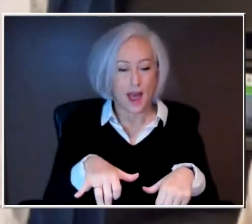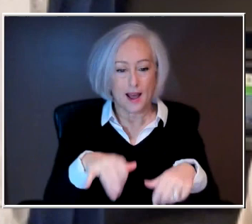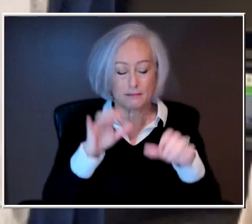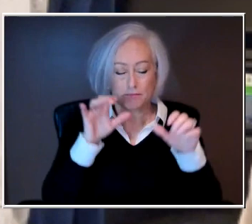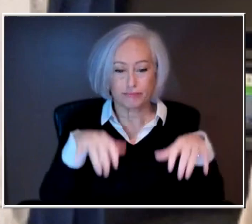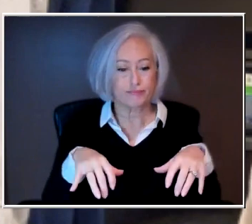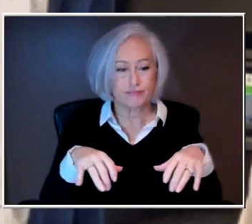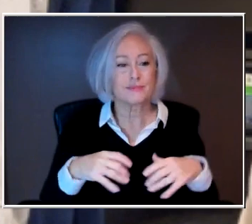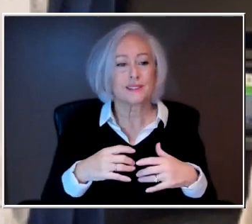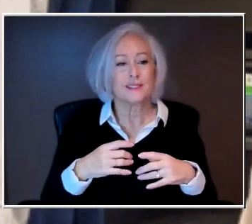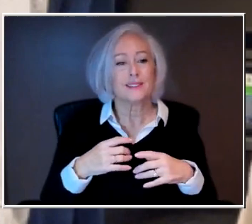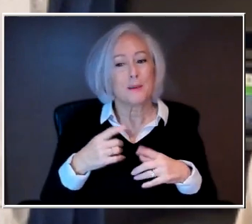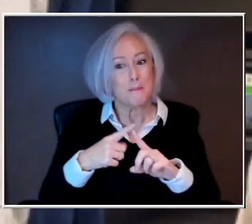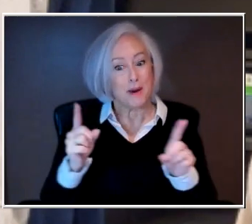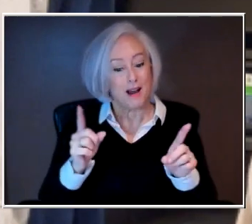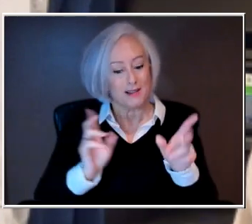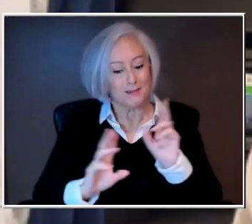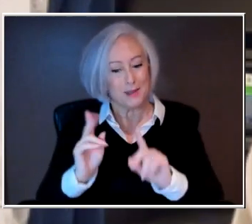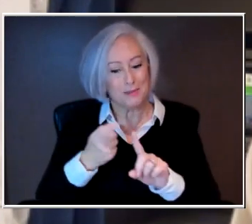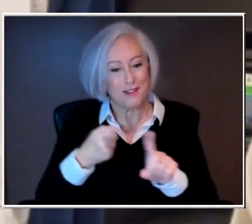coming from Miami are going to be. But